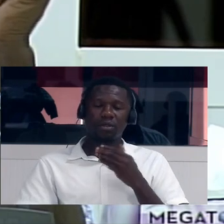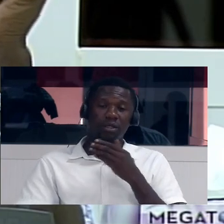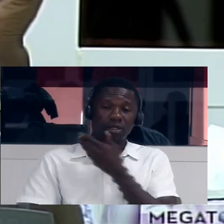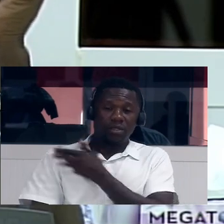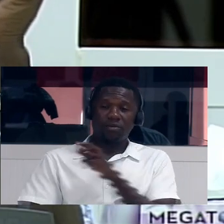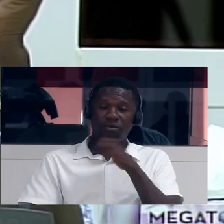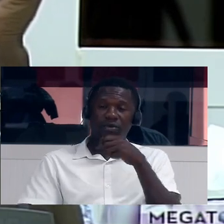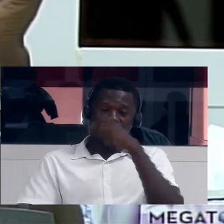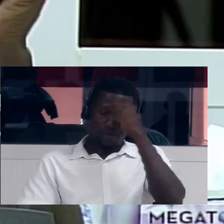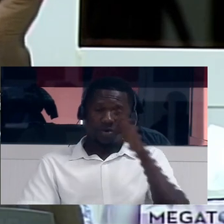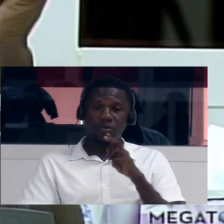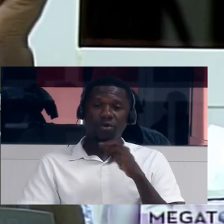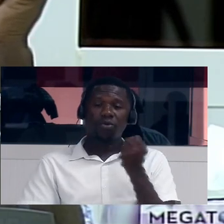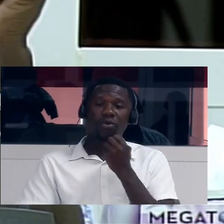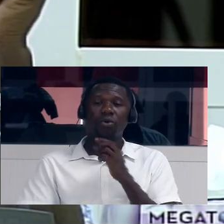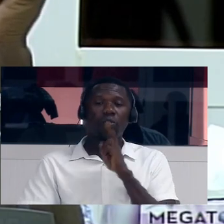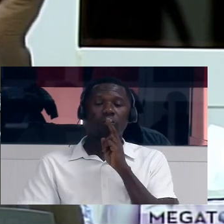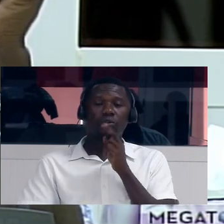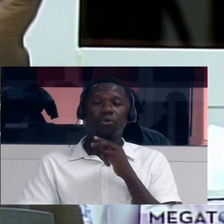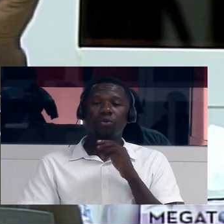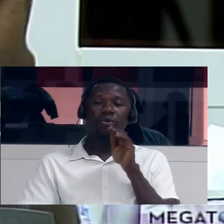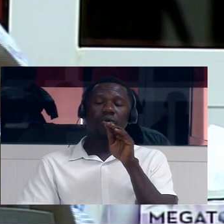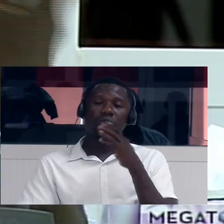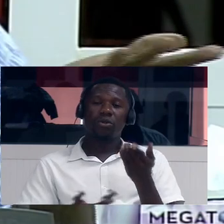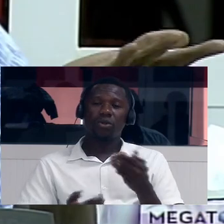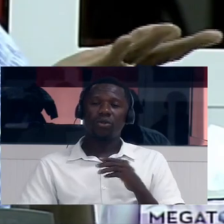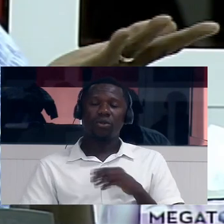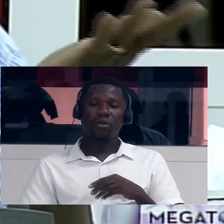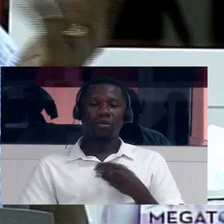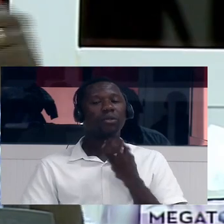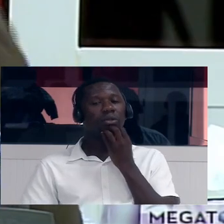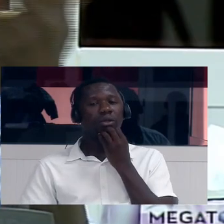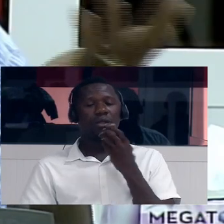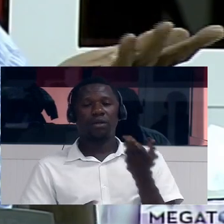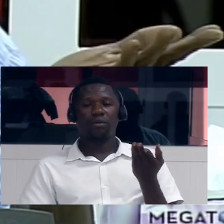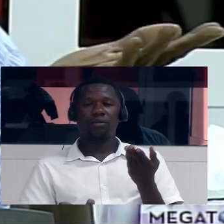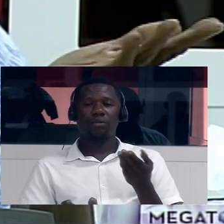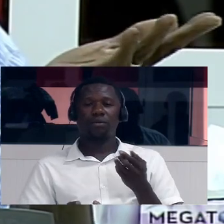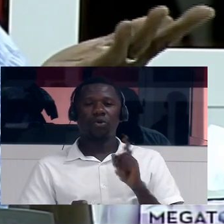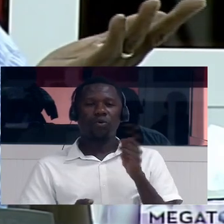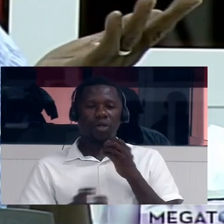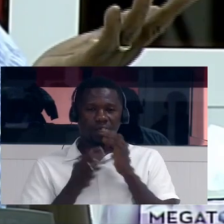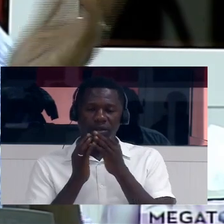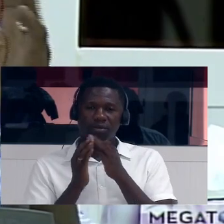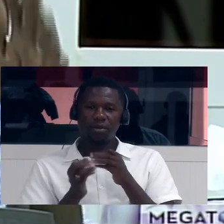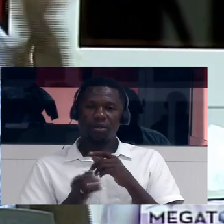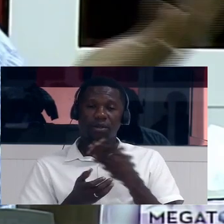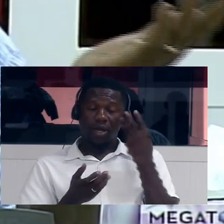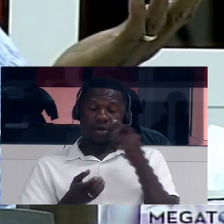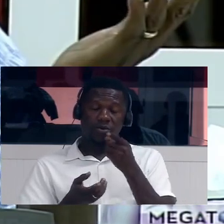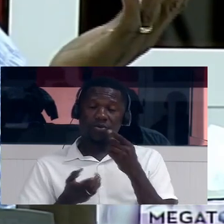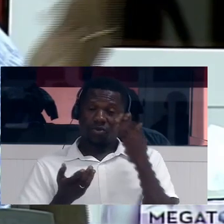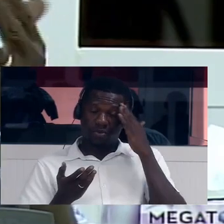me? No. Usain Odabo. Yeah, but what did I tell him? I said, but how do you know this? He said, I have just